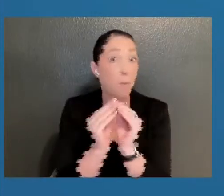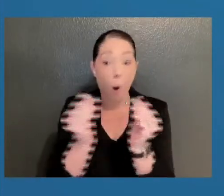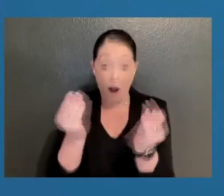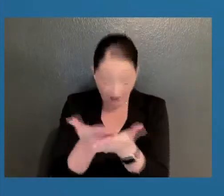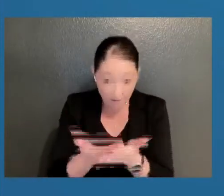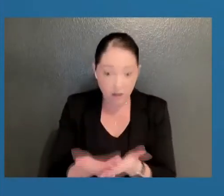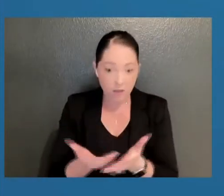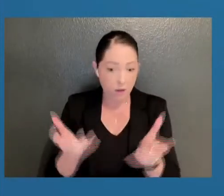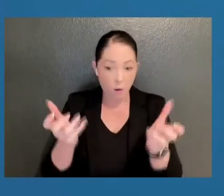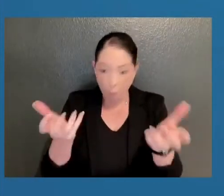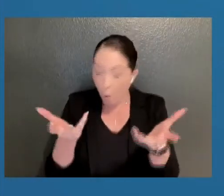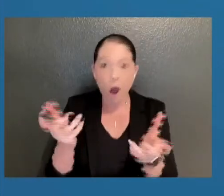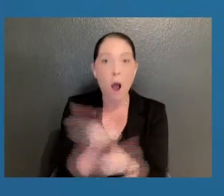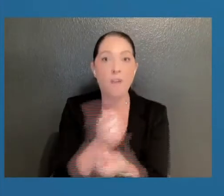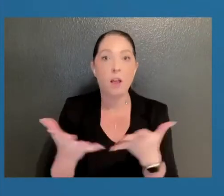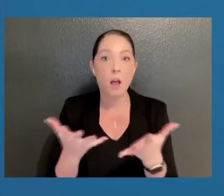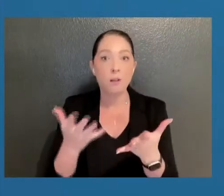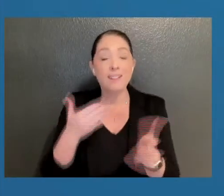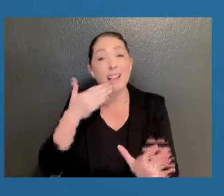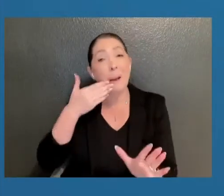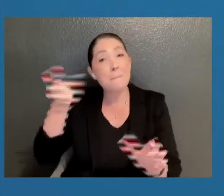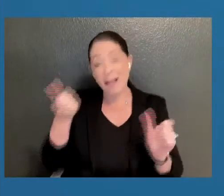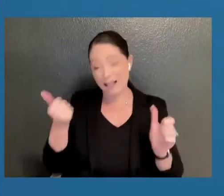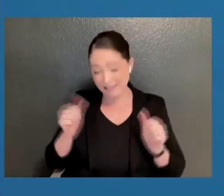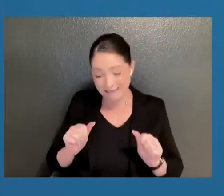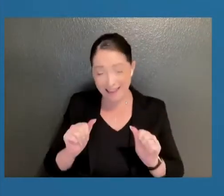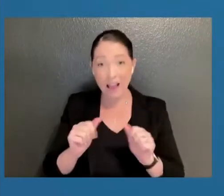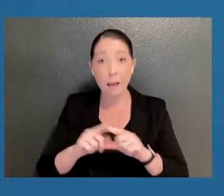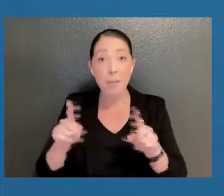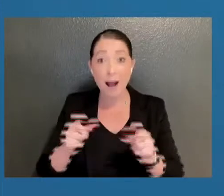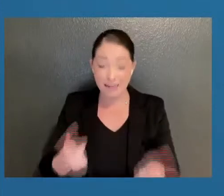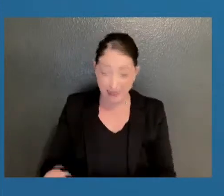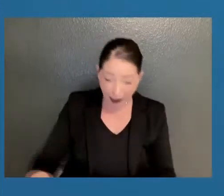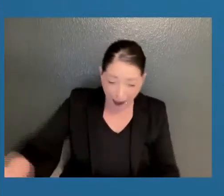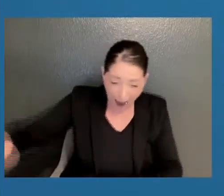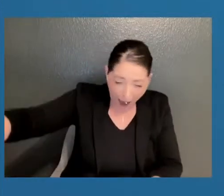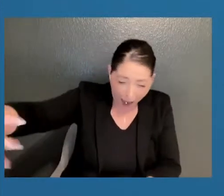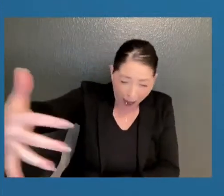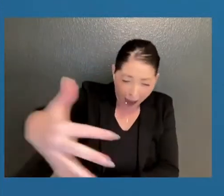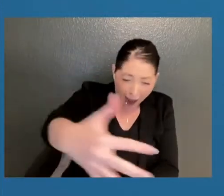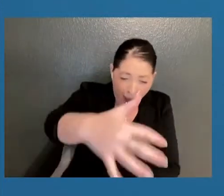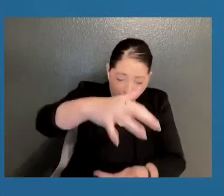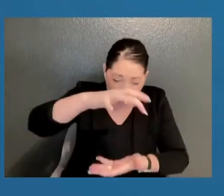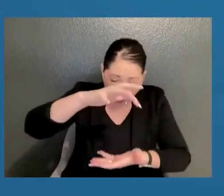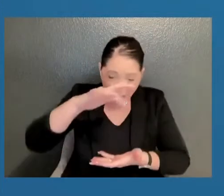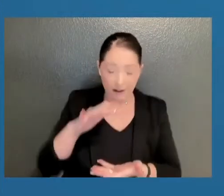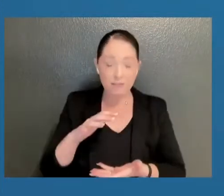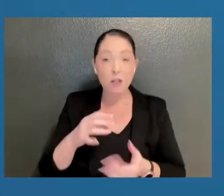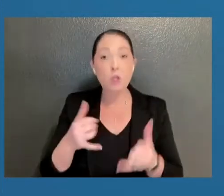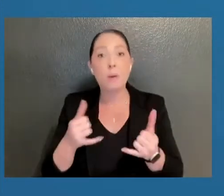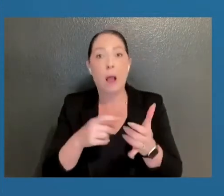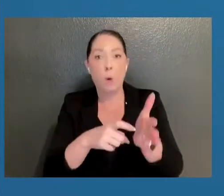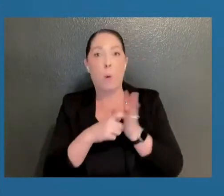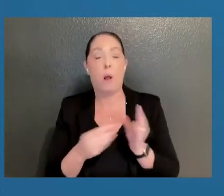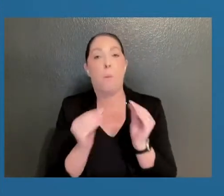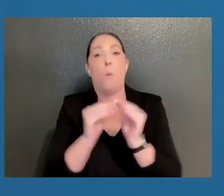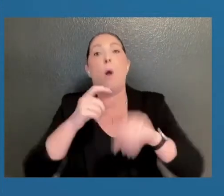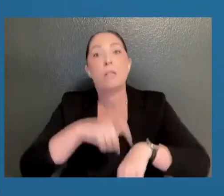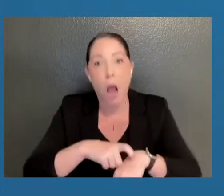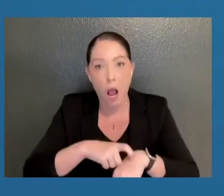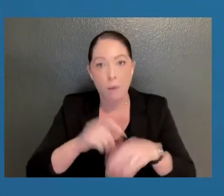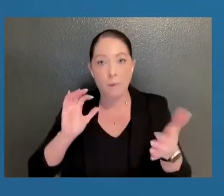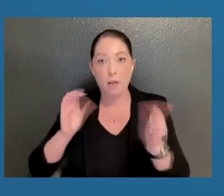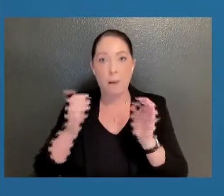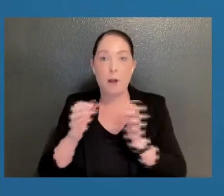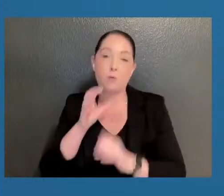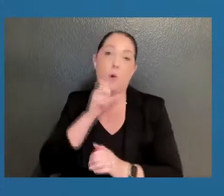we're doing the best we can. But because it's so voluminous and it's so much, it's taking even longer than the other before